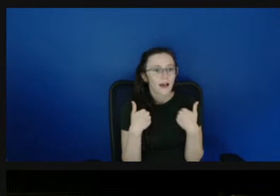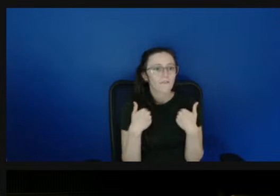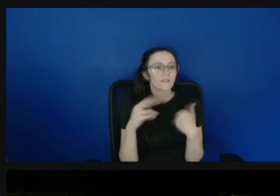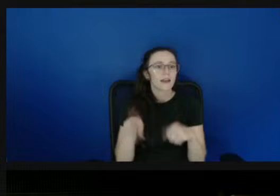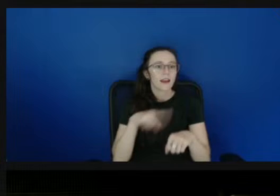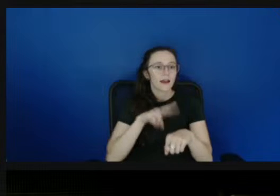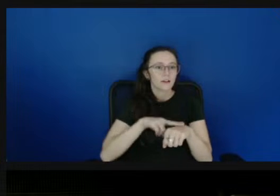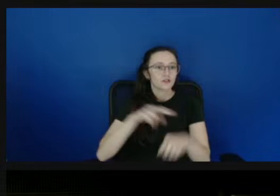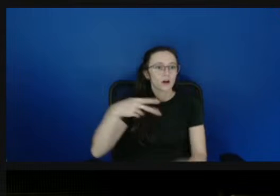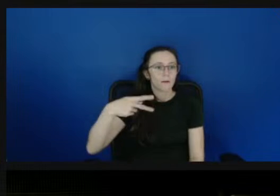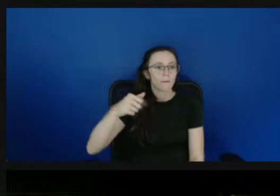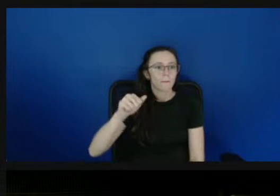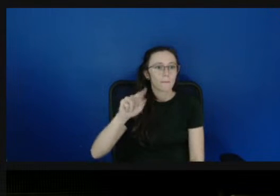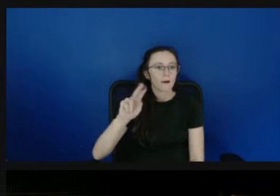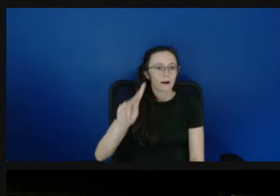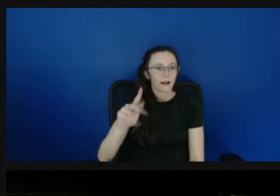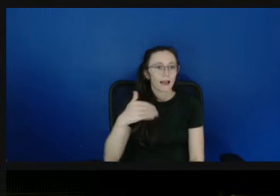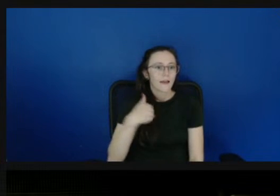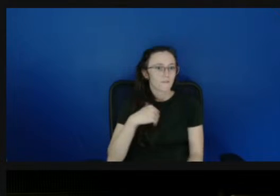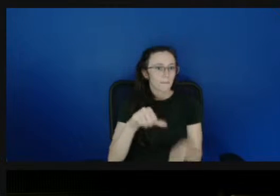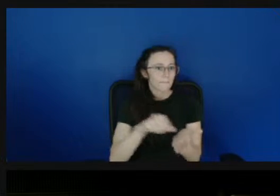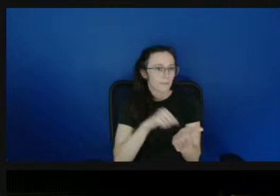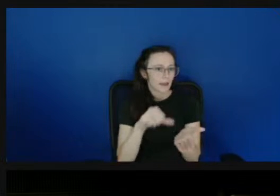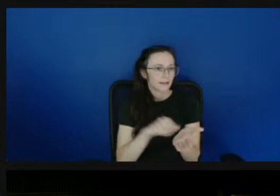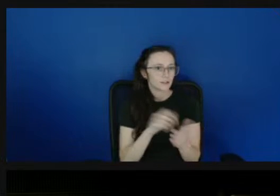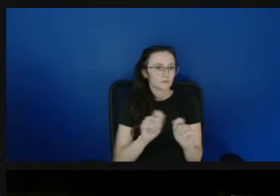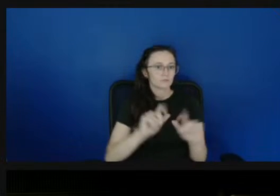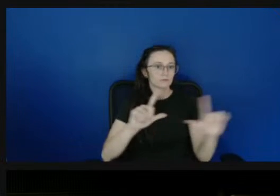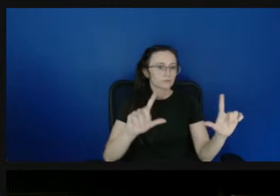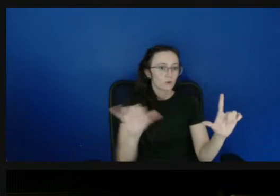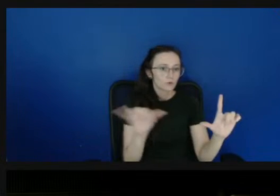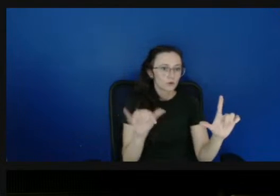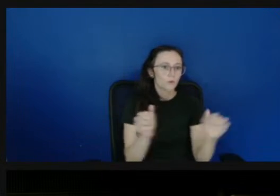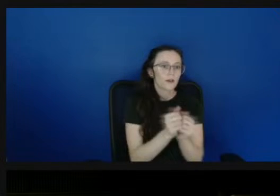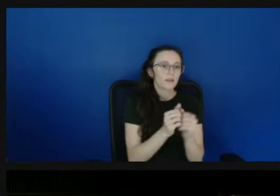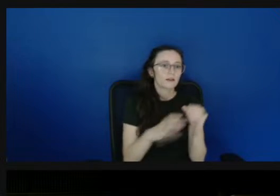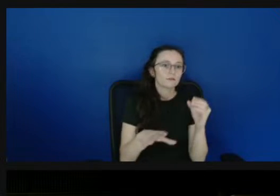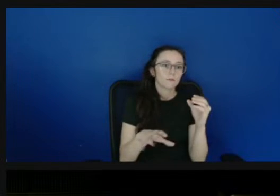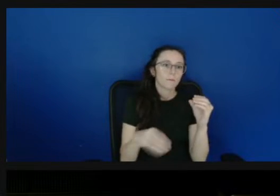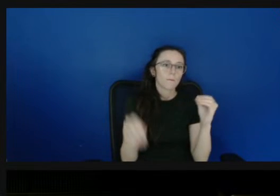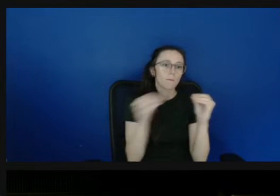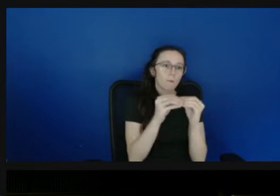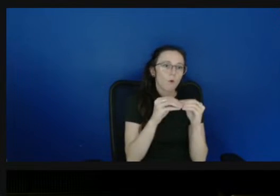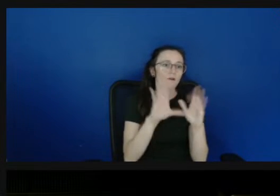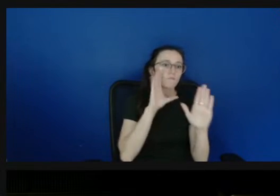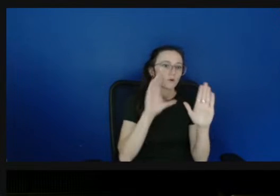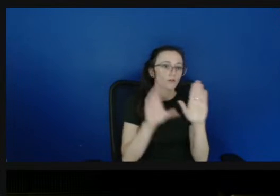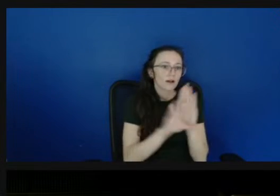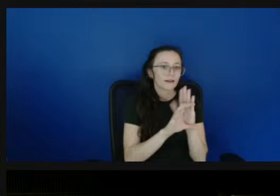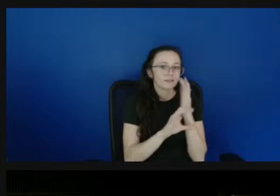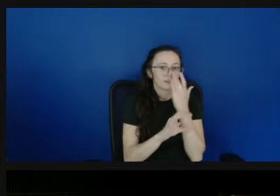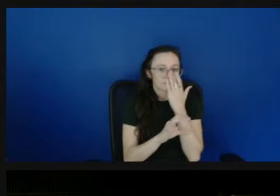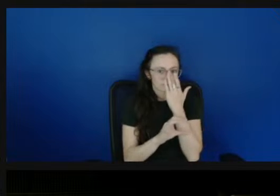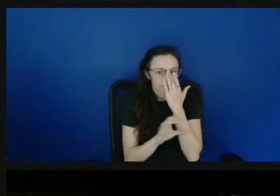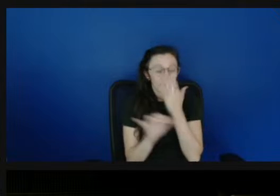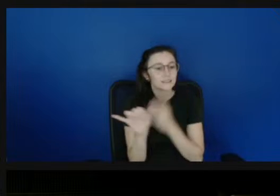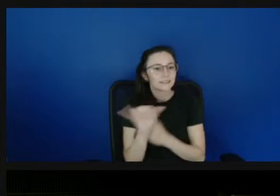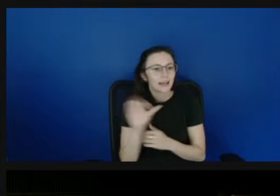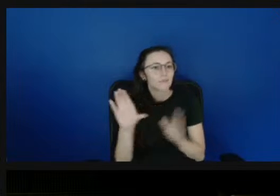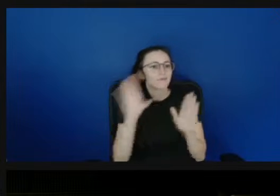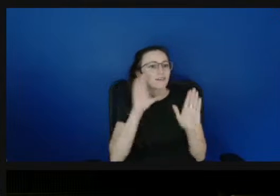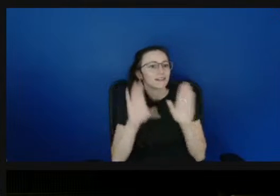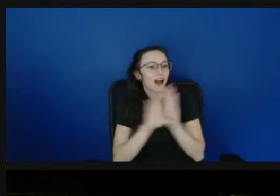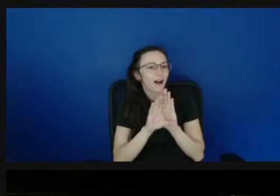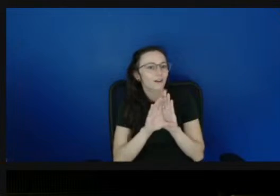has a page as well with some additional photographs, such as this one. These are often by the same photographer. They're just in different